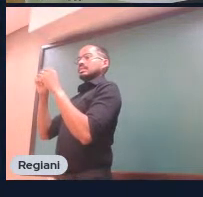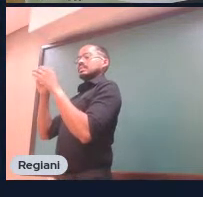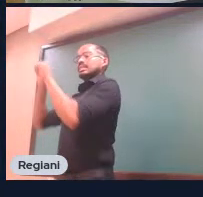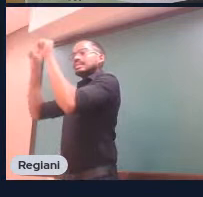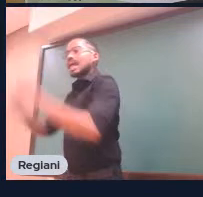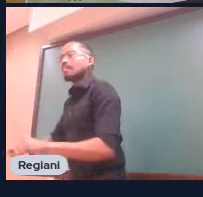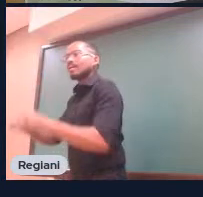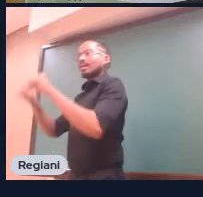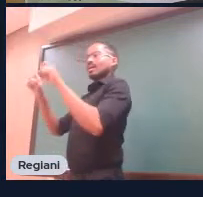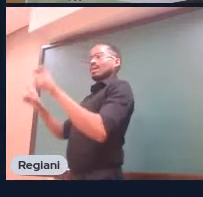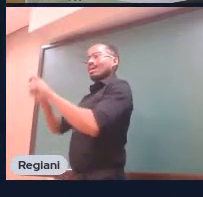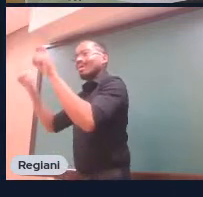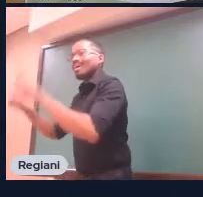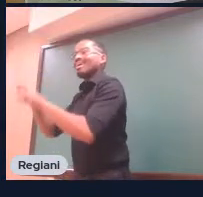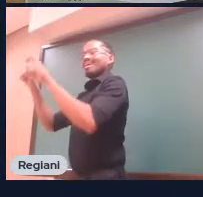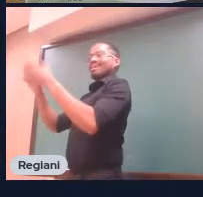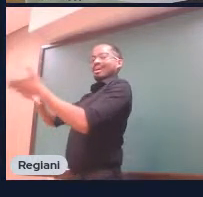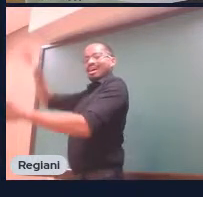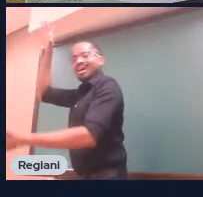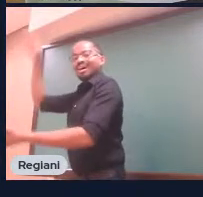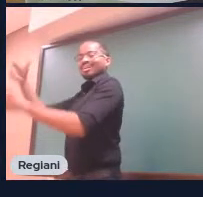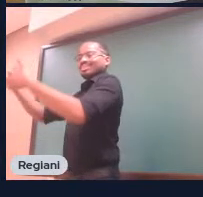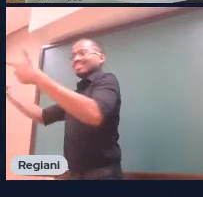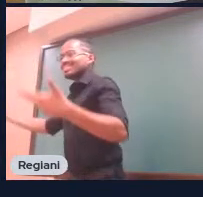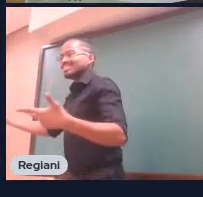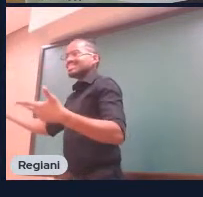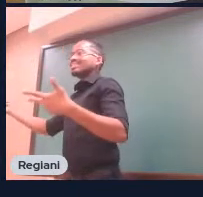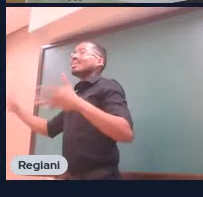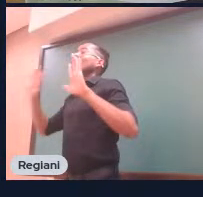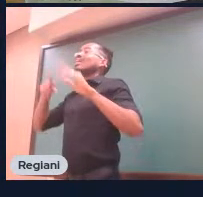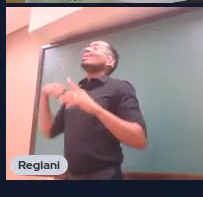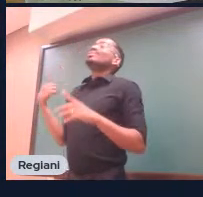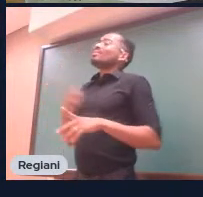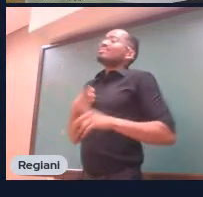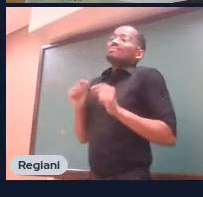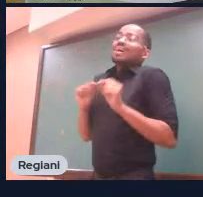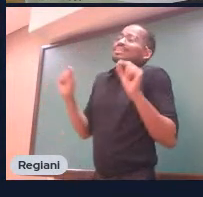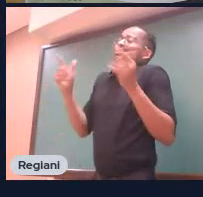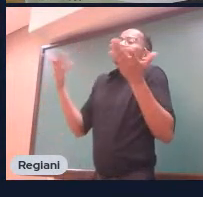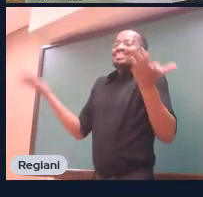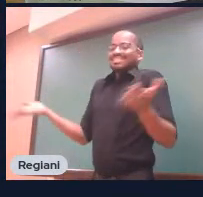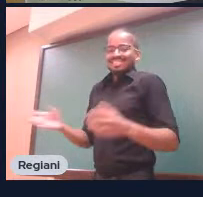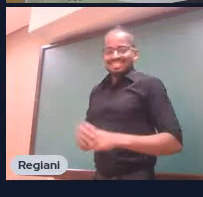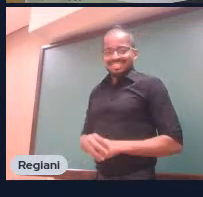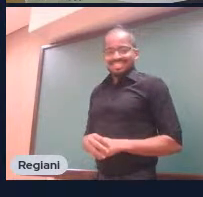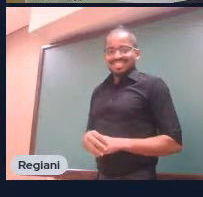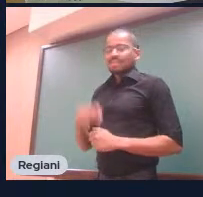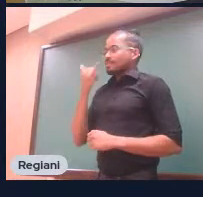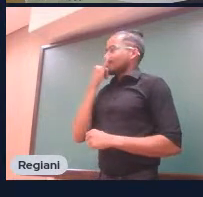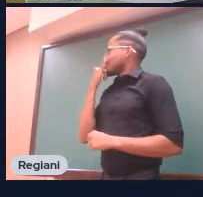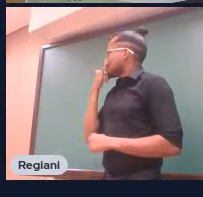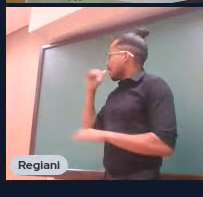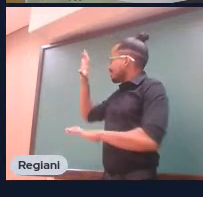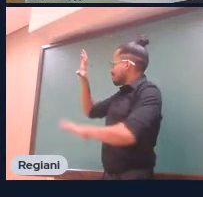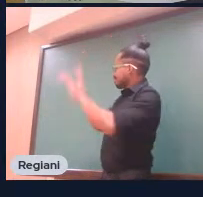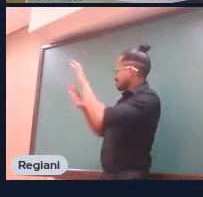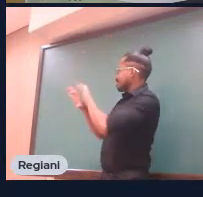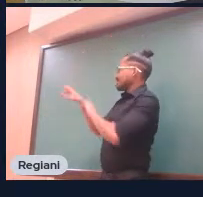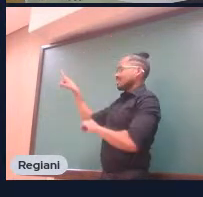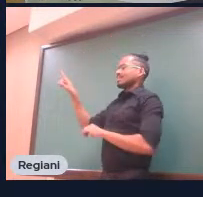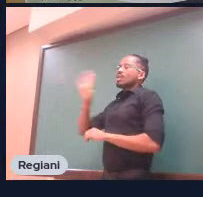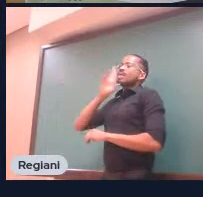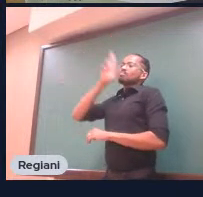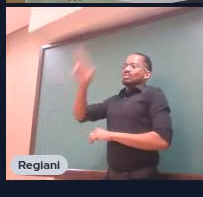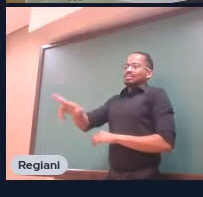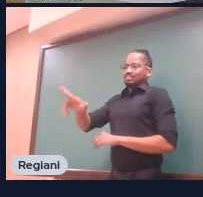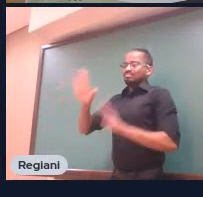them. So what is left for us? What can we do? Here. And again, apologies for the formatting. Here is the answer.